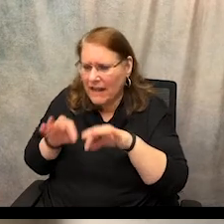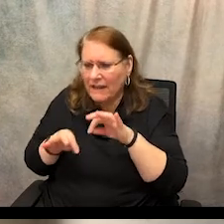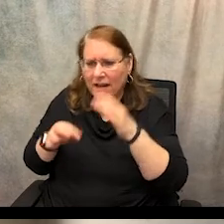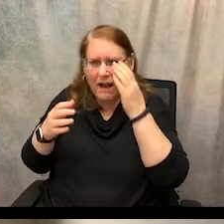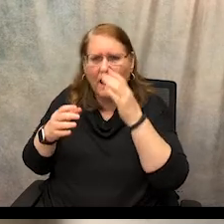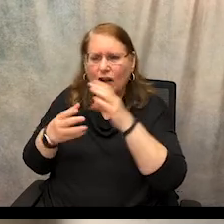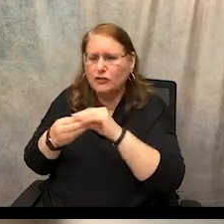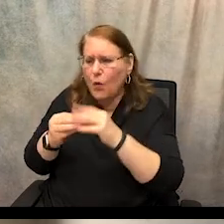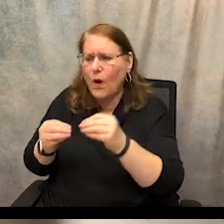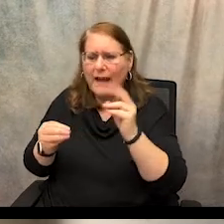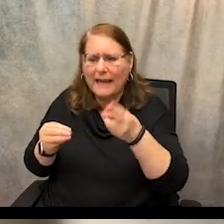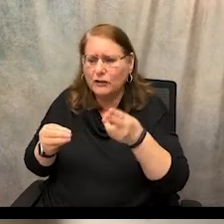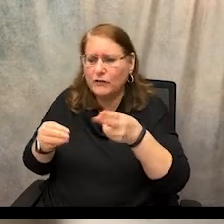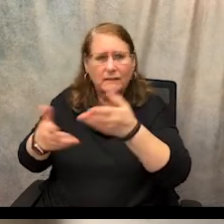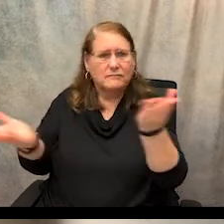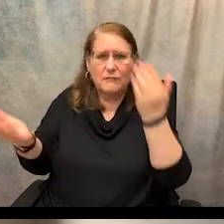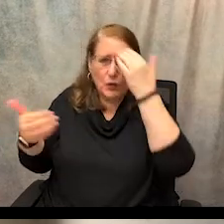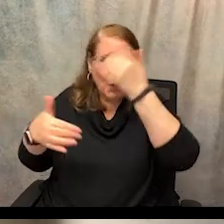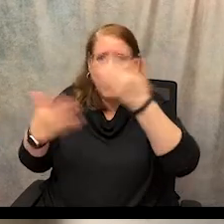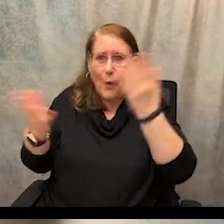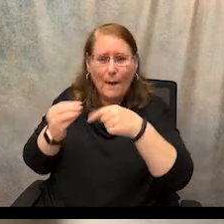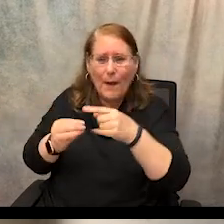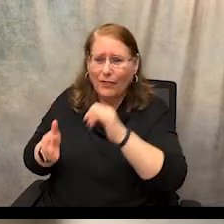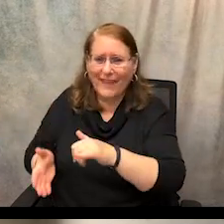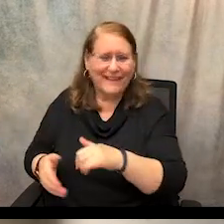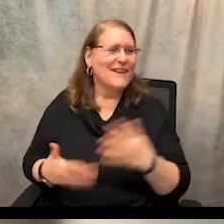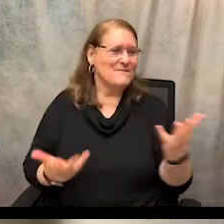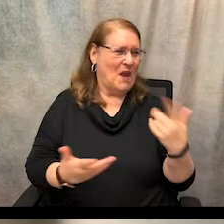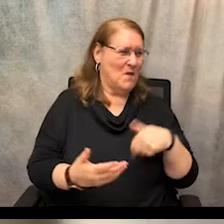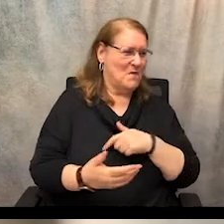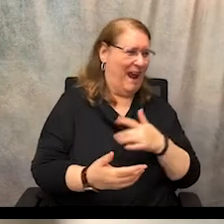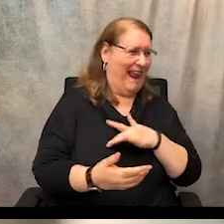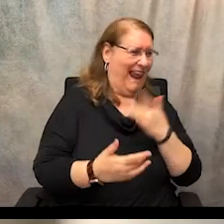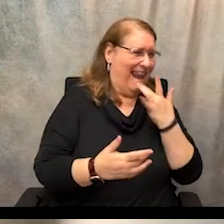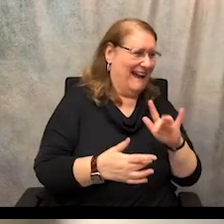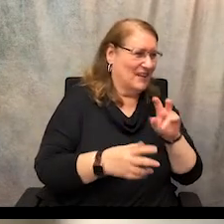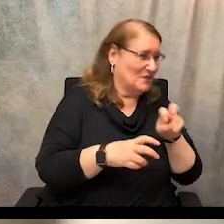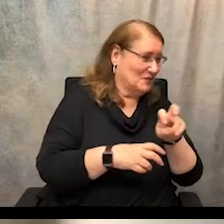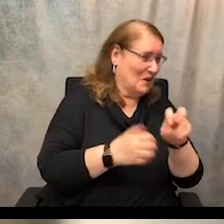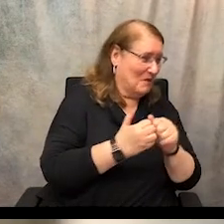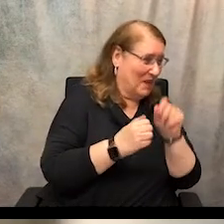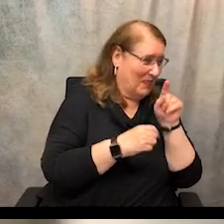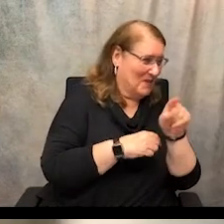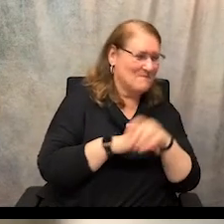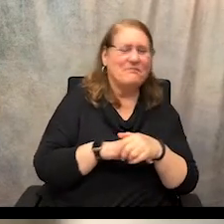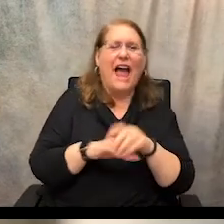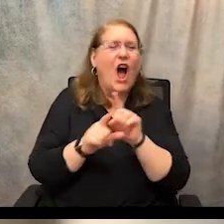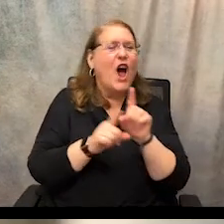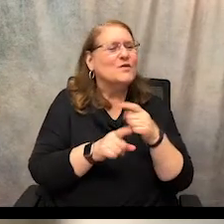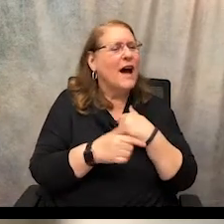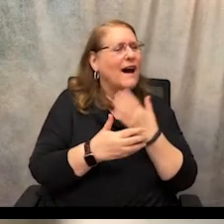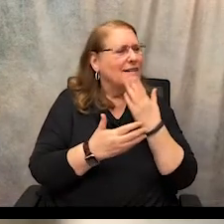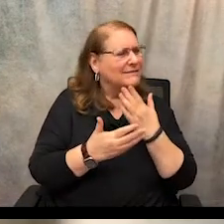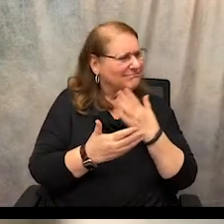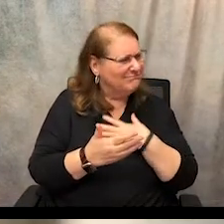history in that way. We're lucky to go on the journey with you. I also appreciated the use of